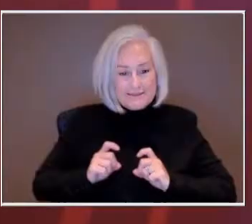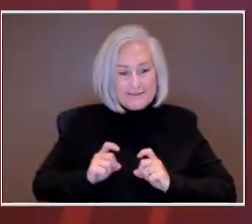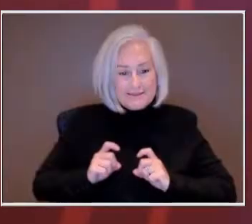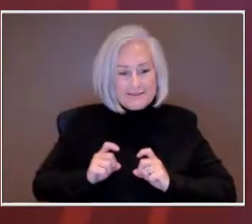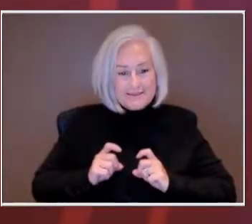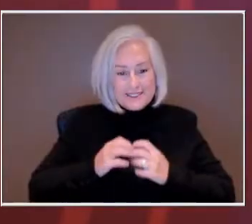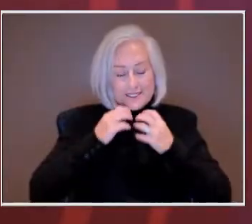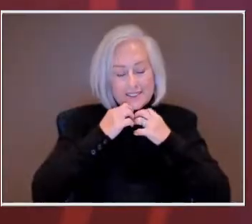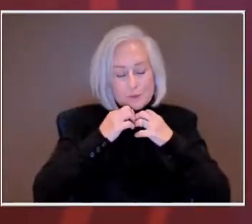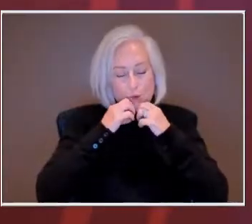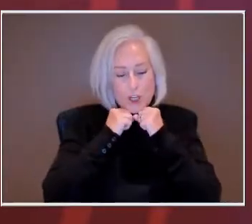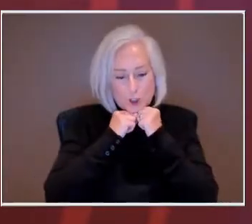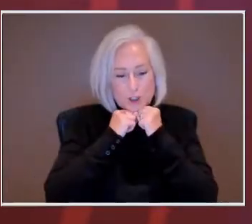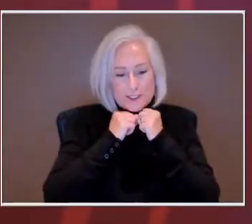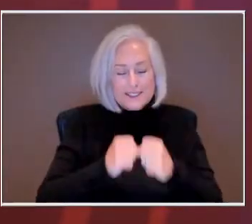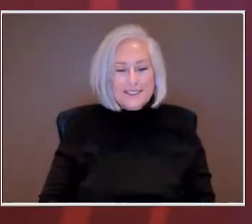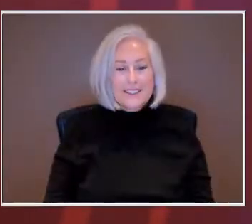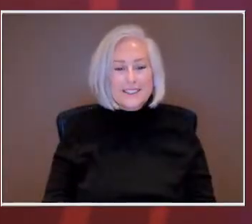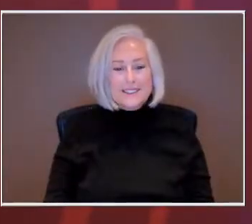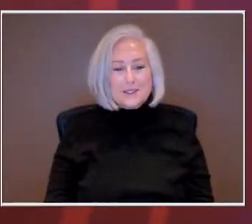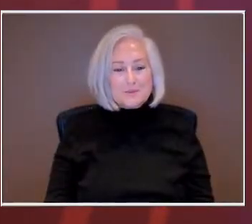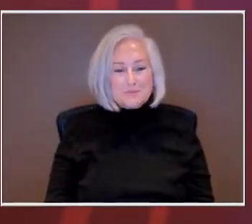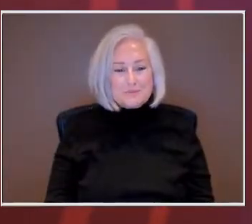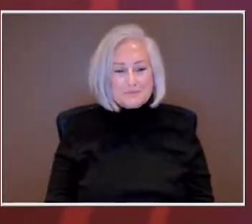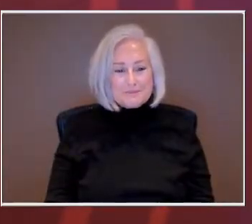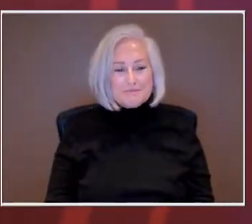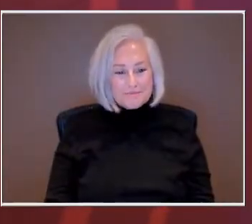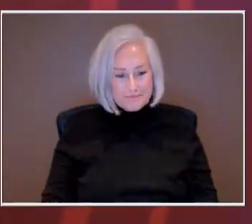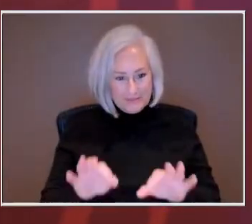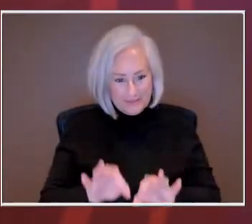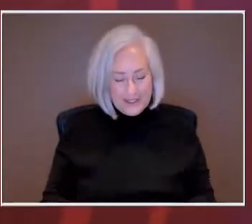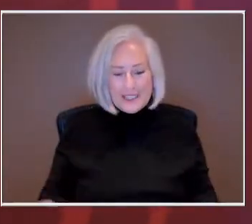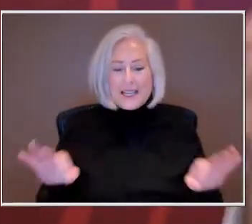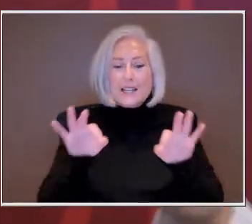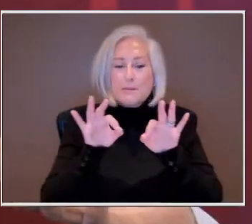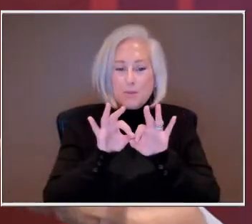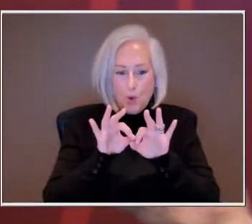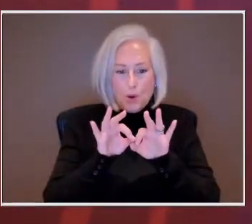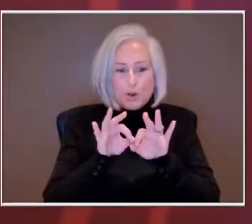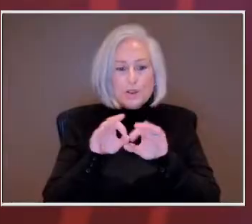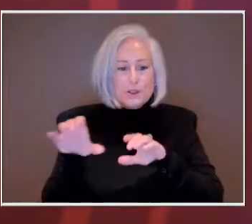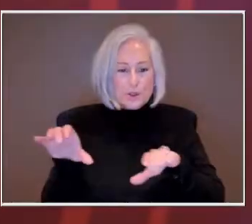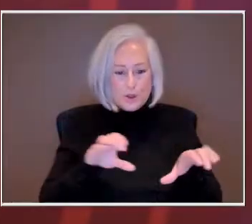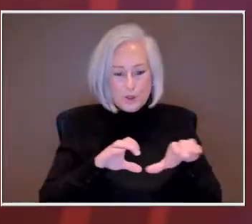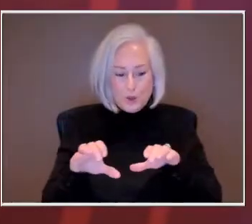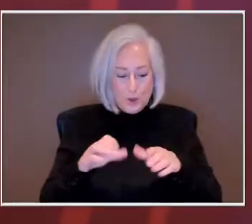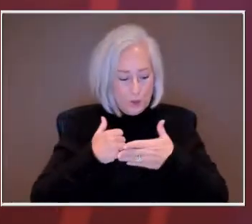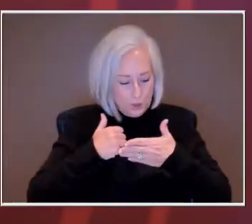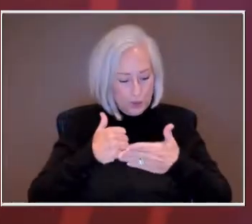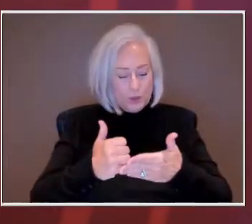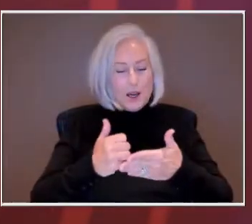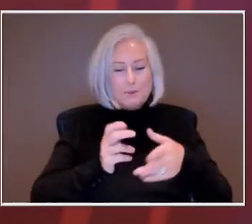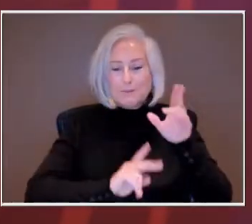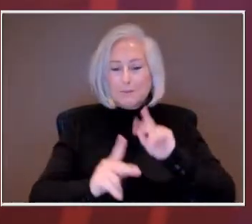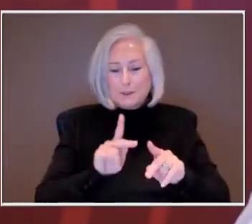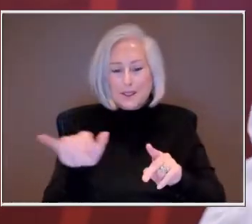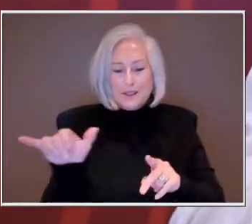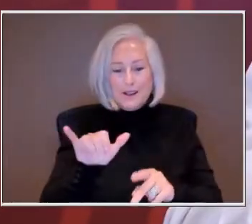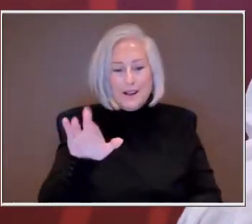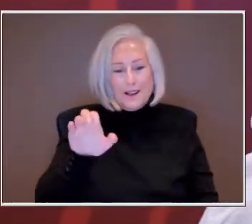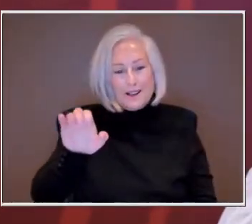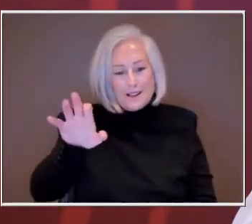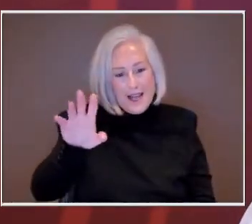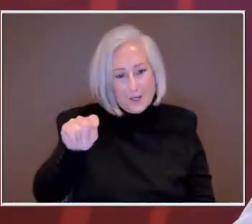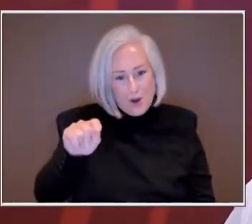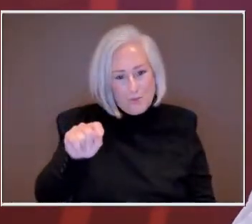precious and so necessary to do all that we do and help people like Robert, and then